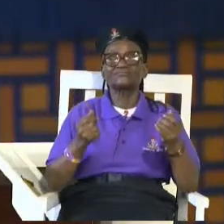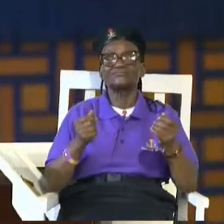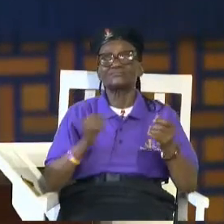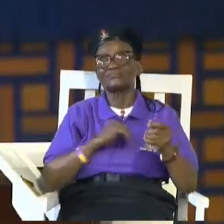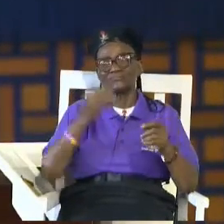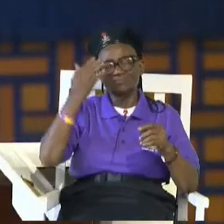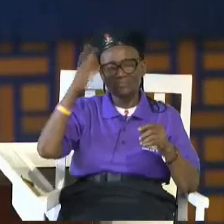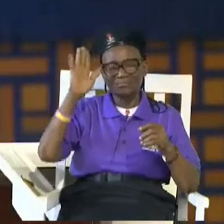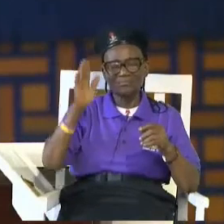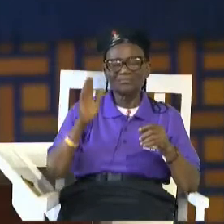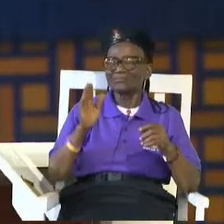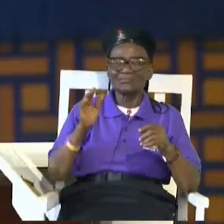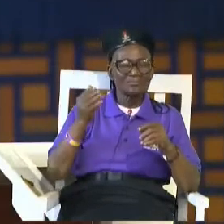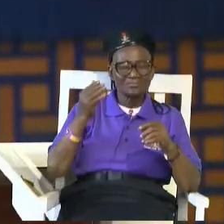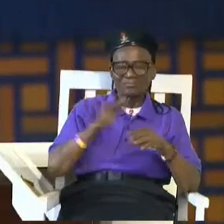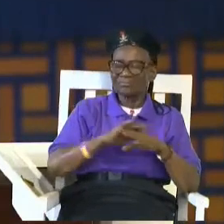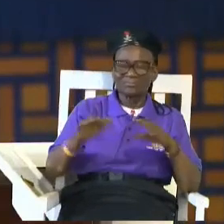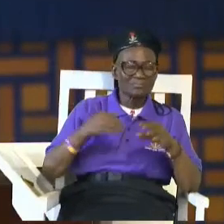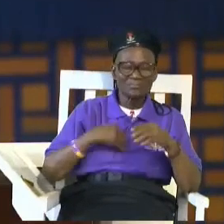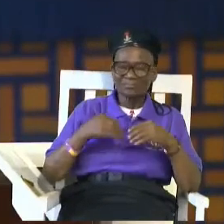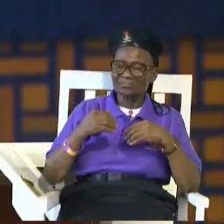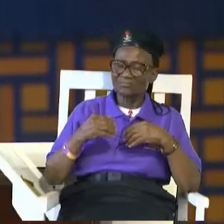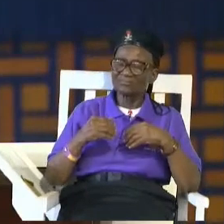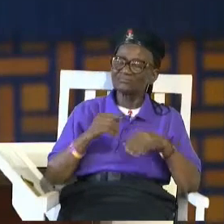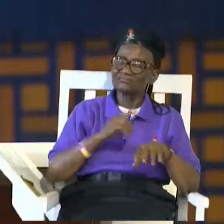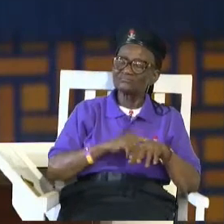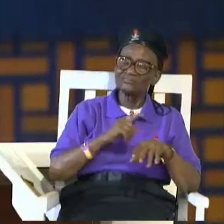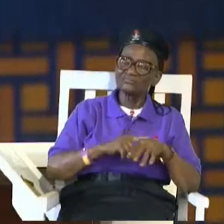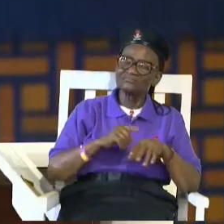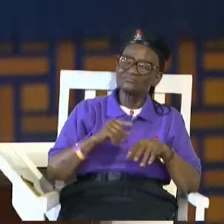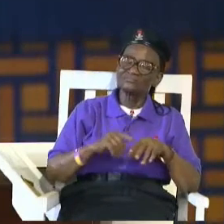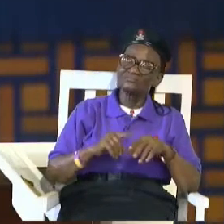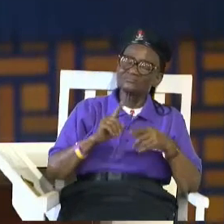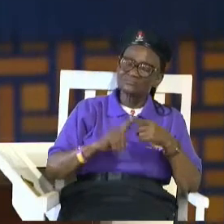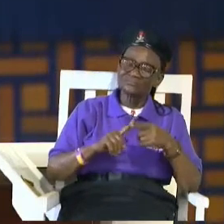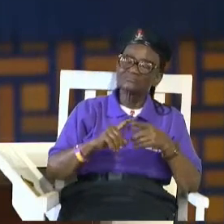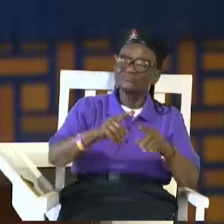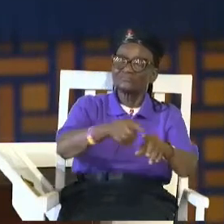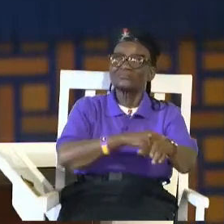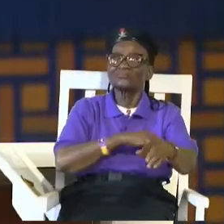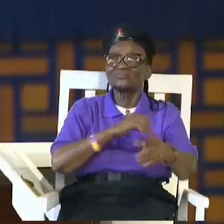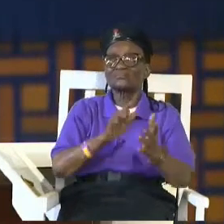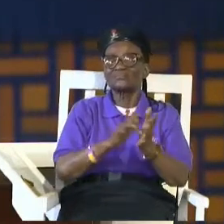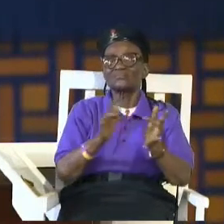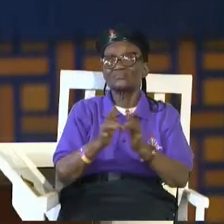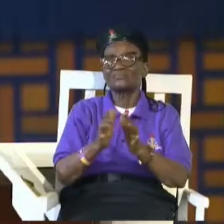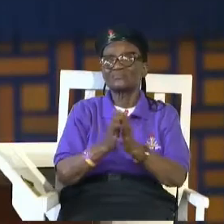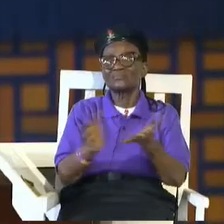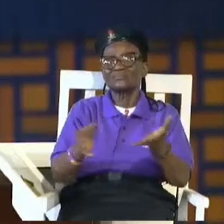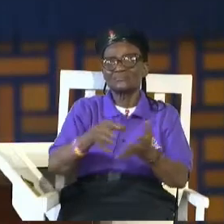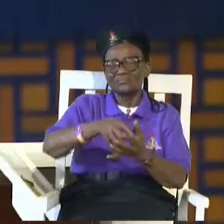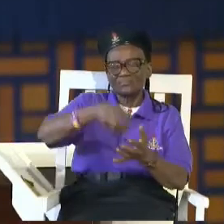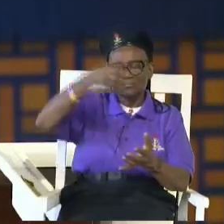I don't have time for a long Bible study tonight.